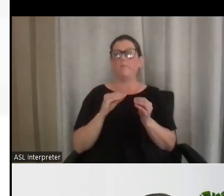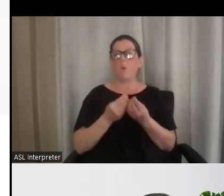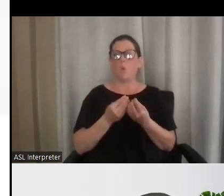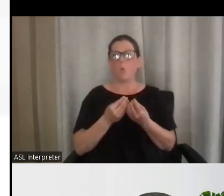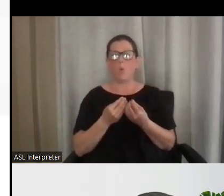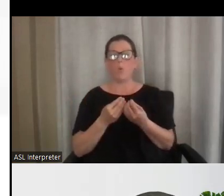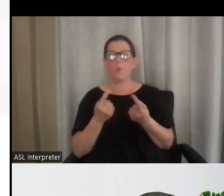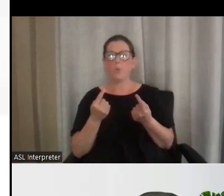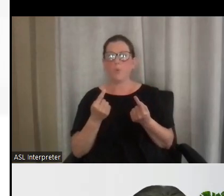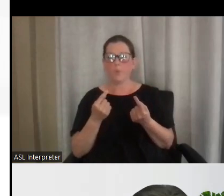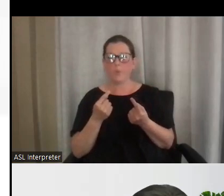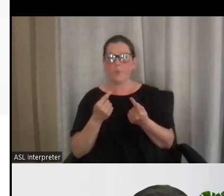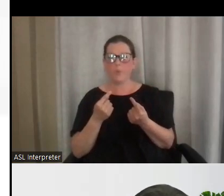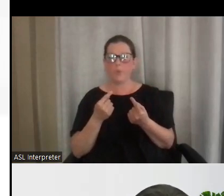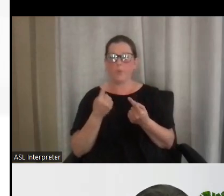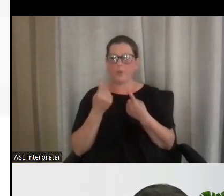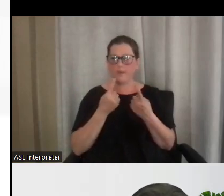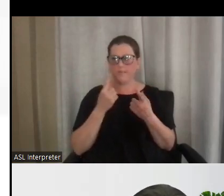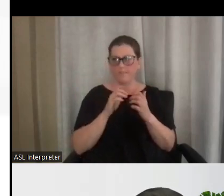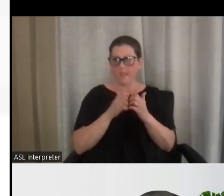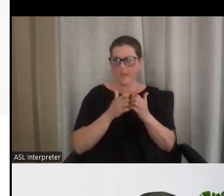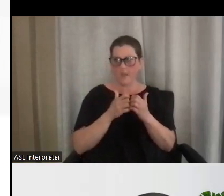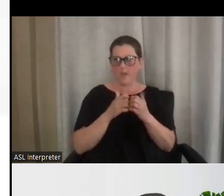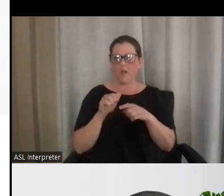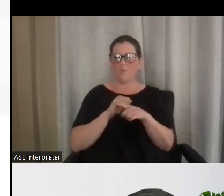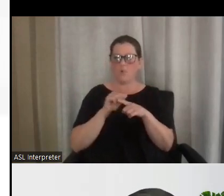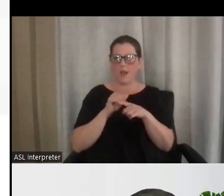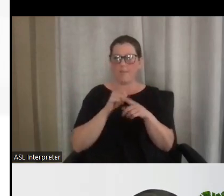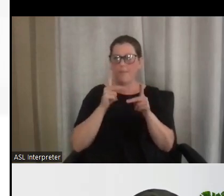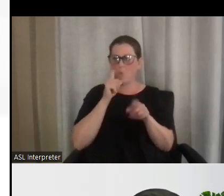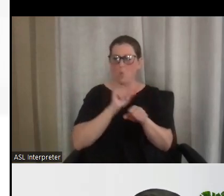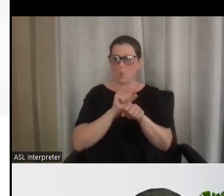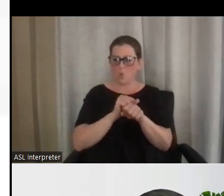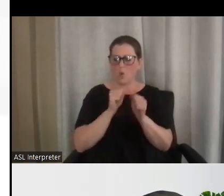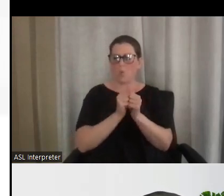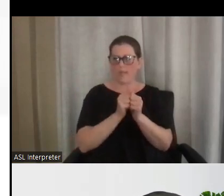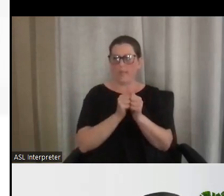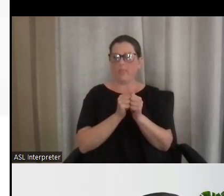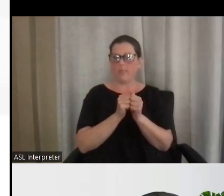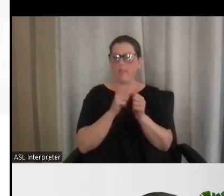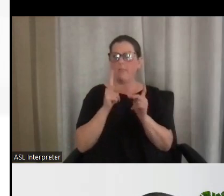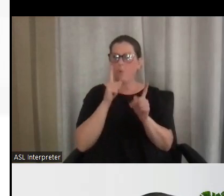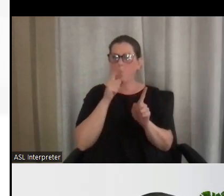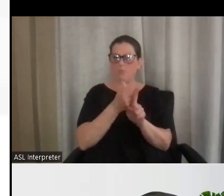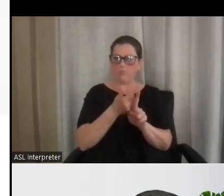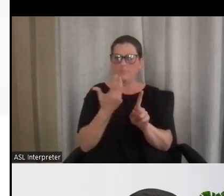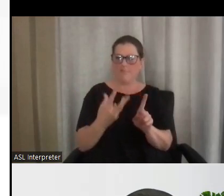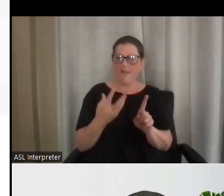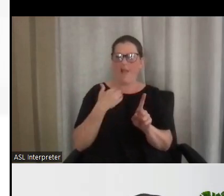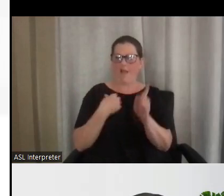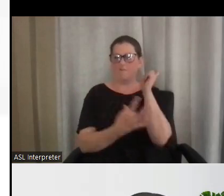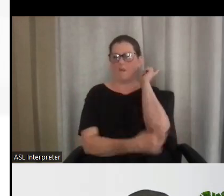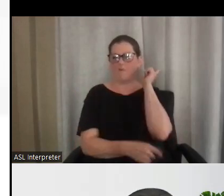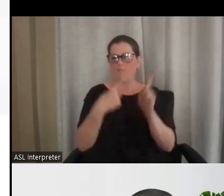does is to think about how we might be able to train providers that are working with individuals experiencing poverty, mental health, or both,